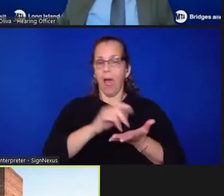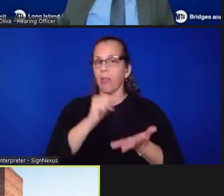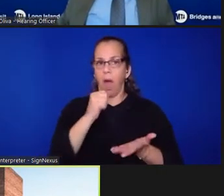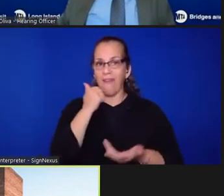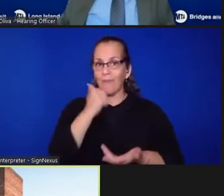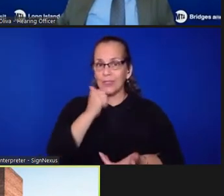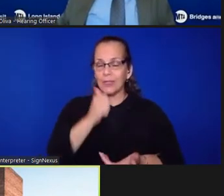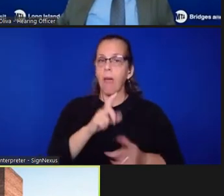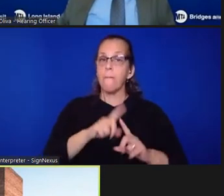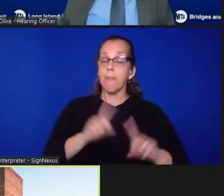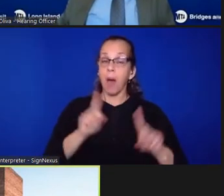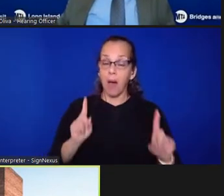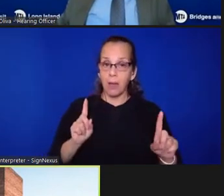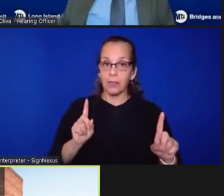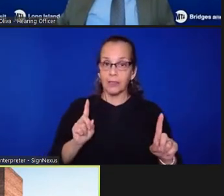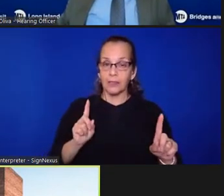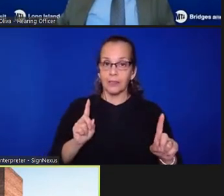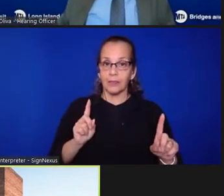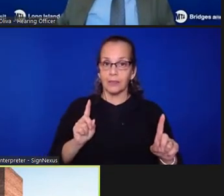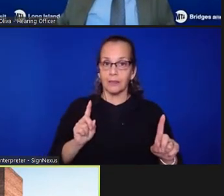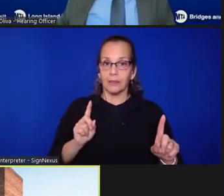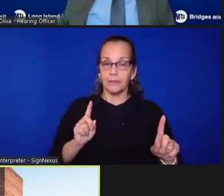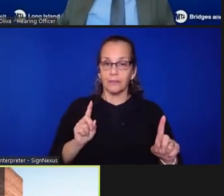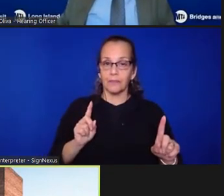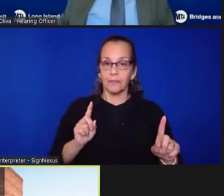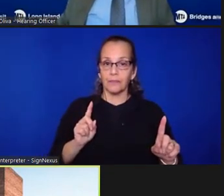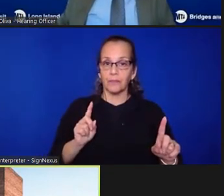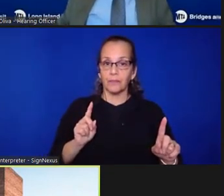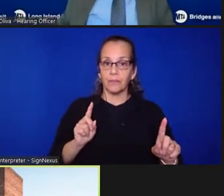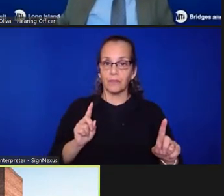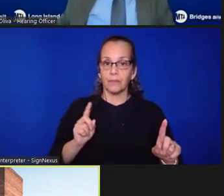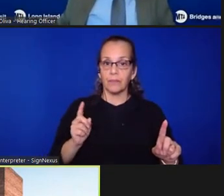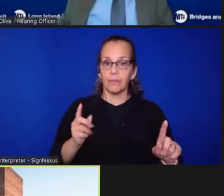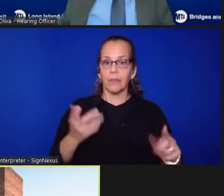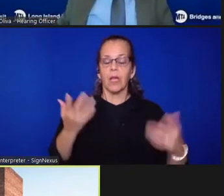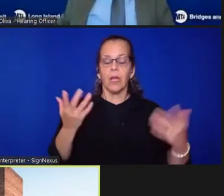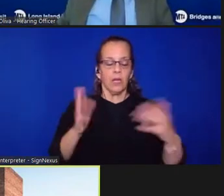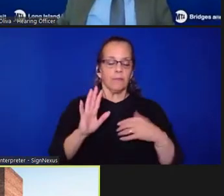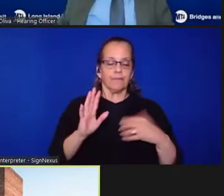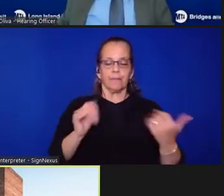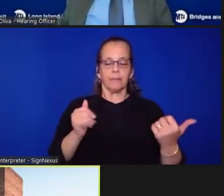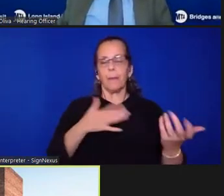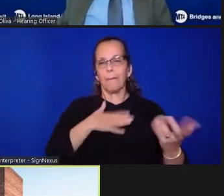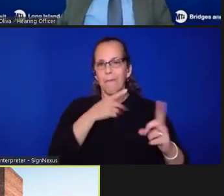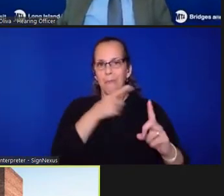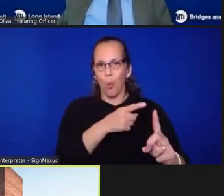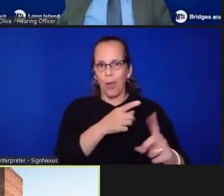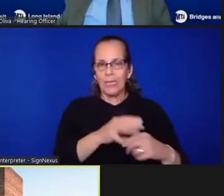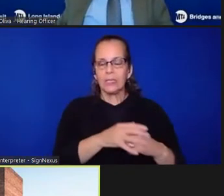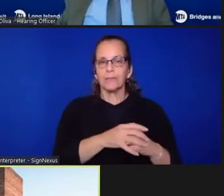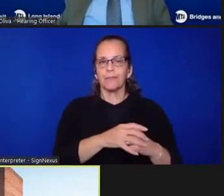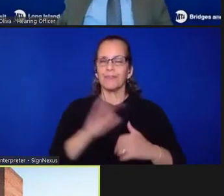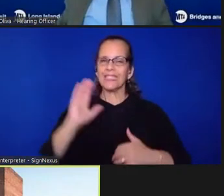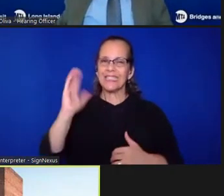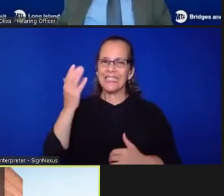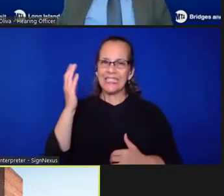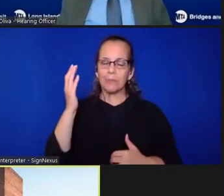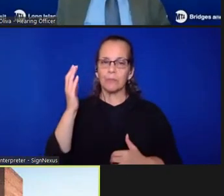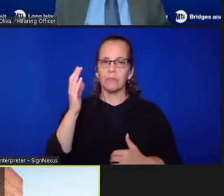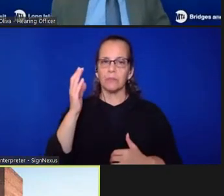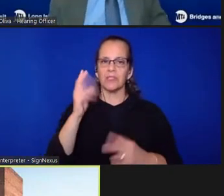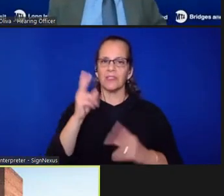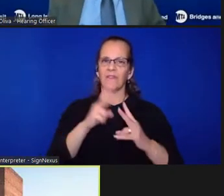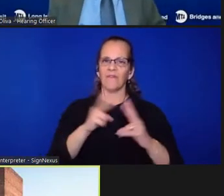they do um you know use you um so what I'm trying to say is that this is it seems like it's very exclusionary